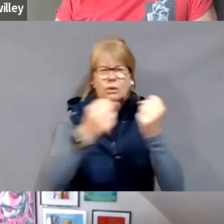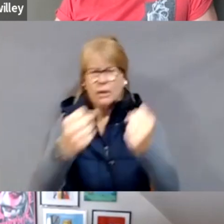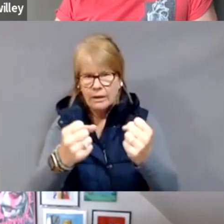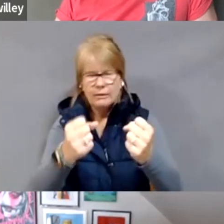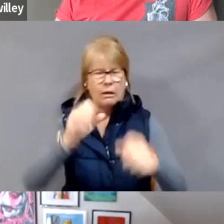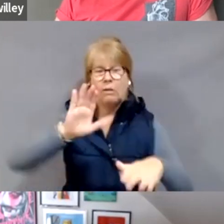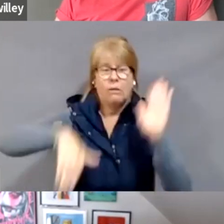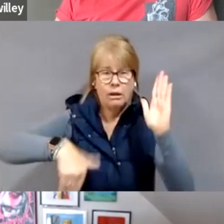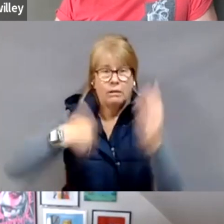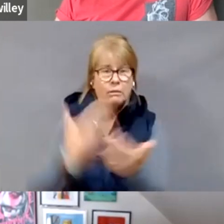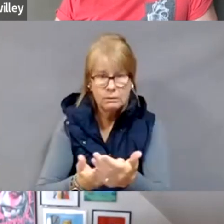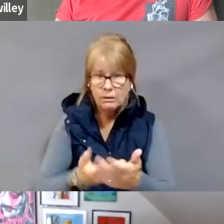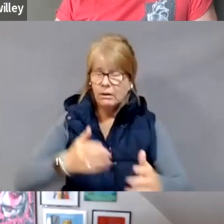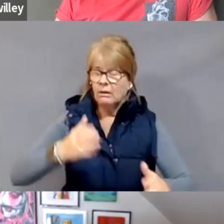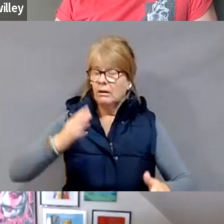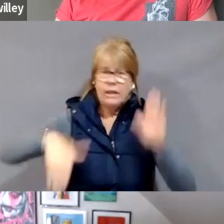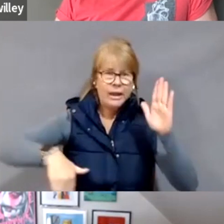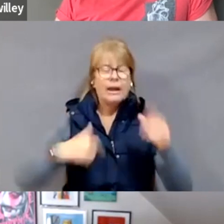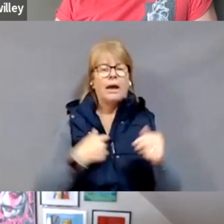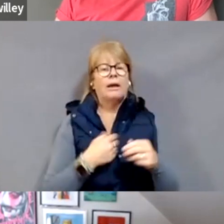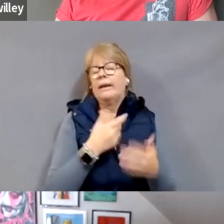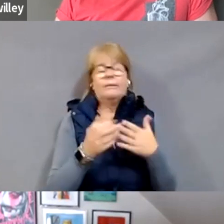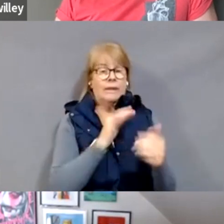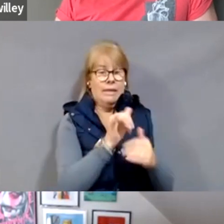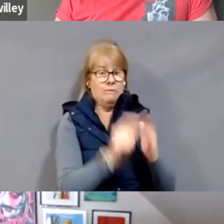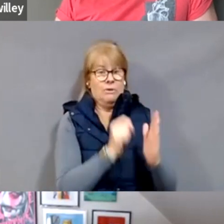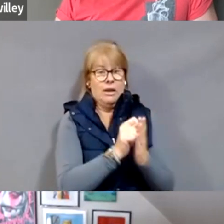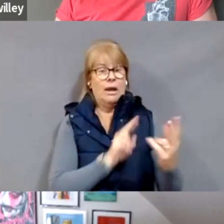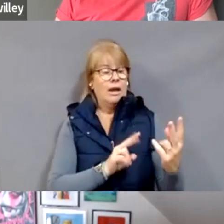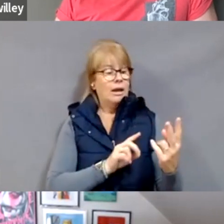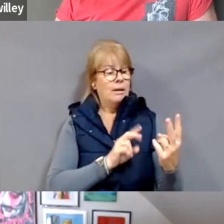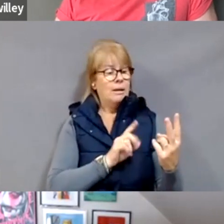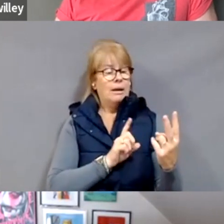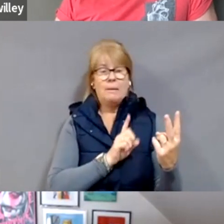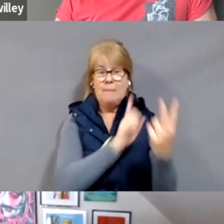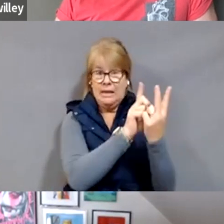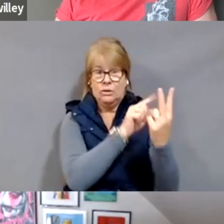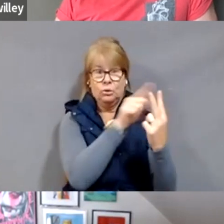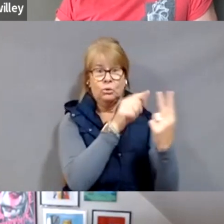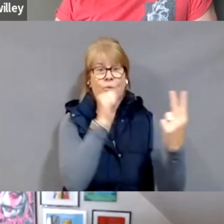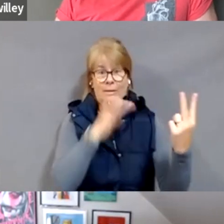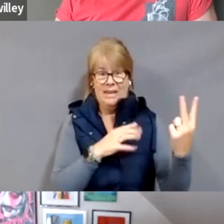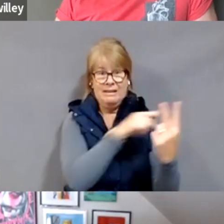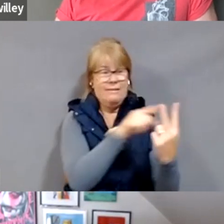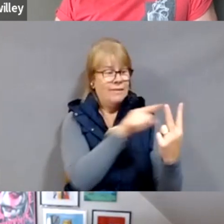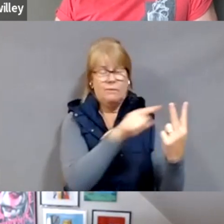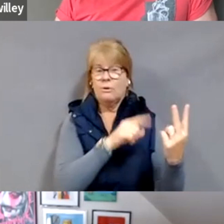time. I met 2 women, Leah Cherniak and Martha Ross, who did physical theater, had just come from